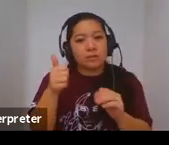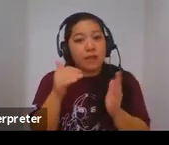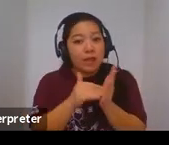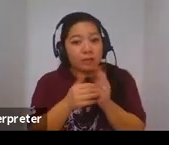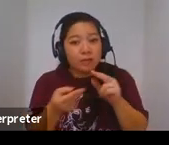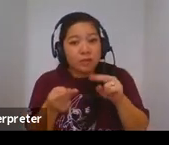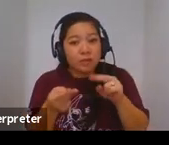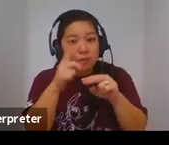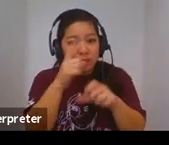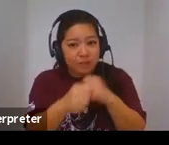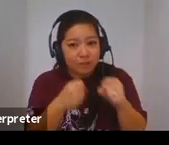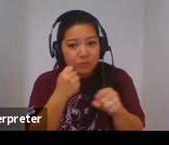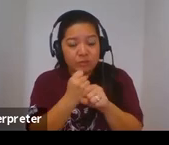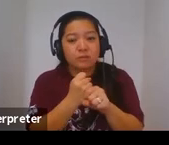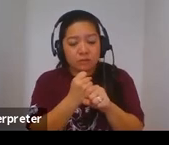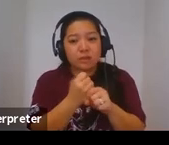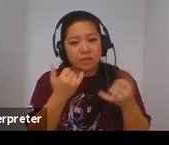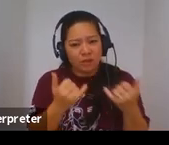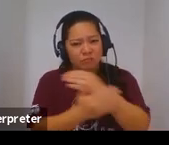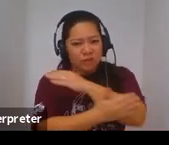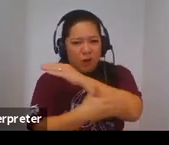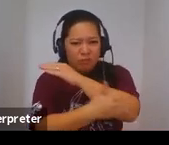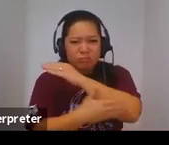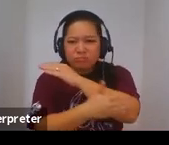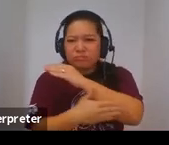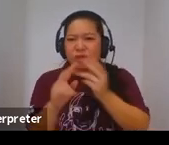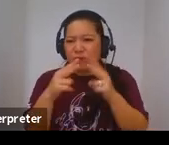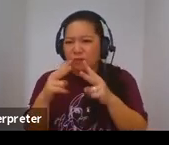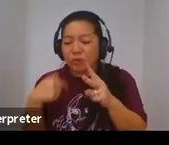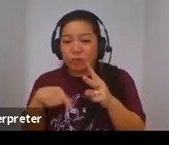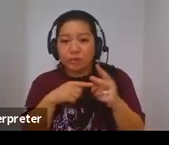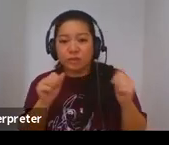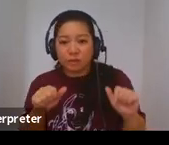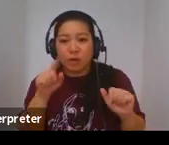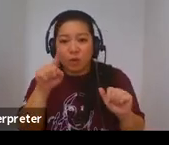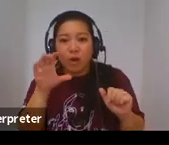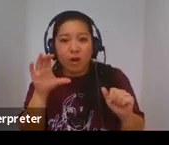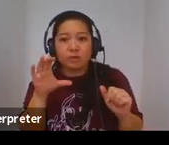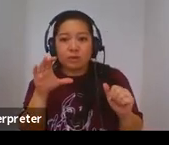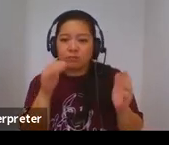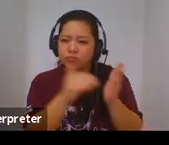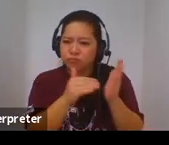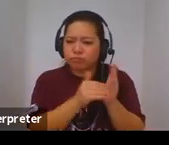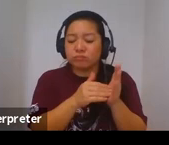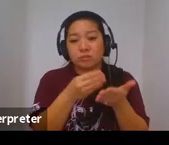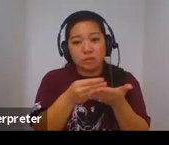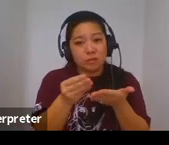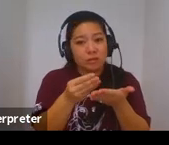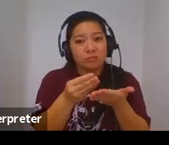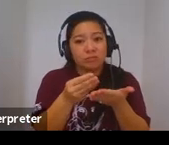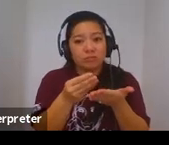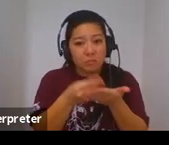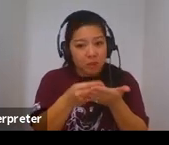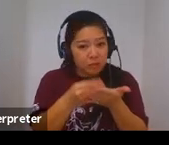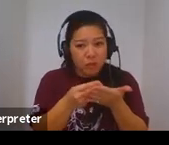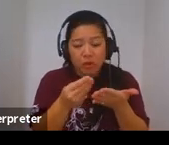a year in a county, we can times that by $100,000 to see what that kind of lifetime cost